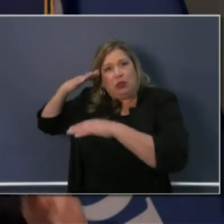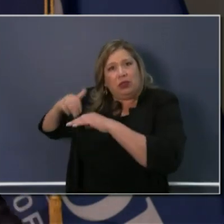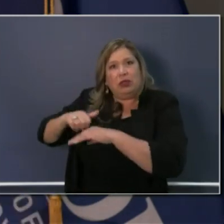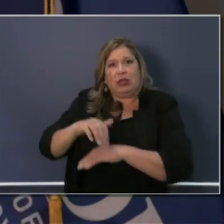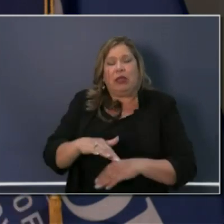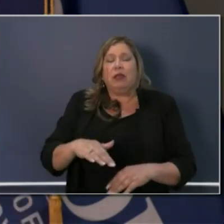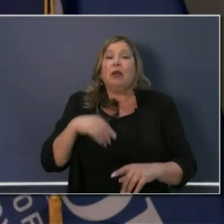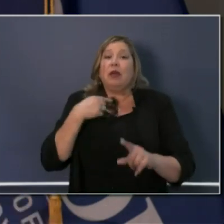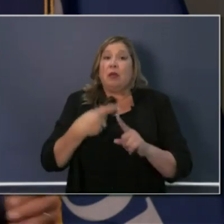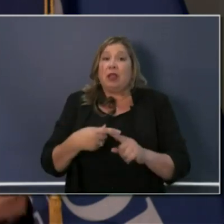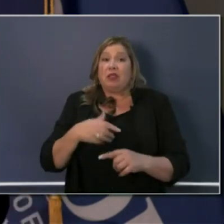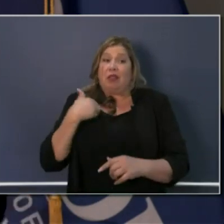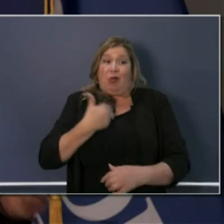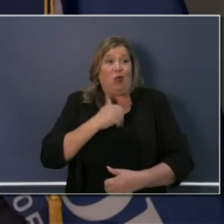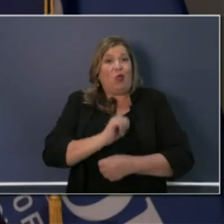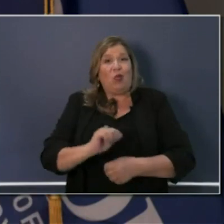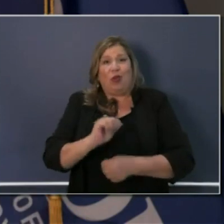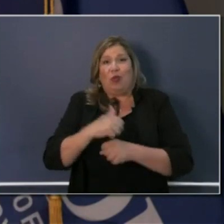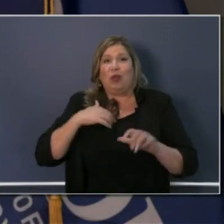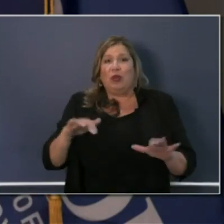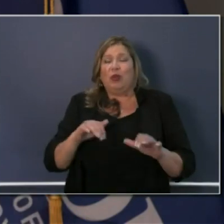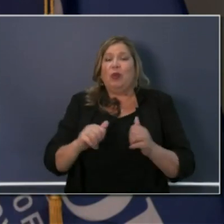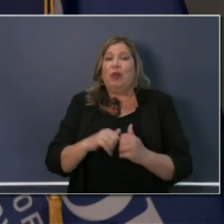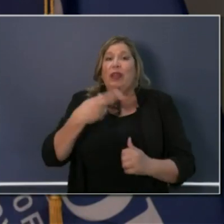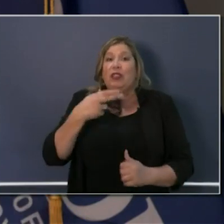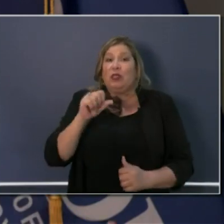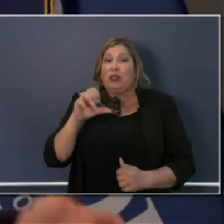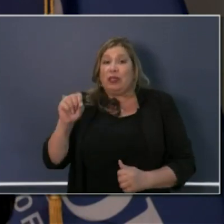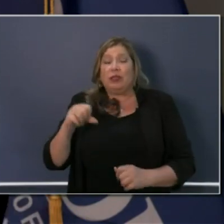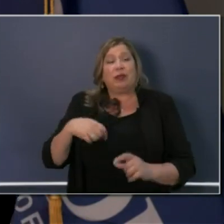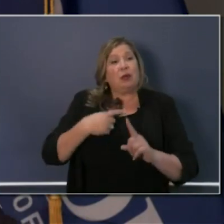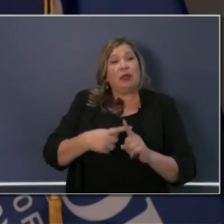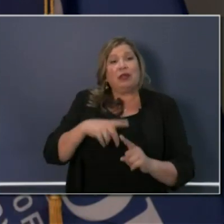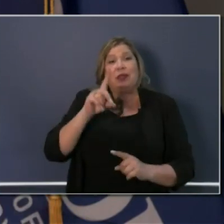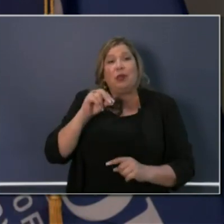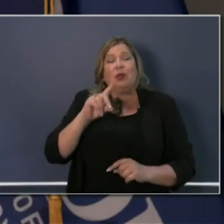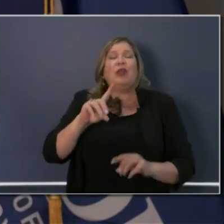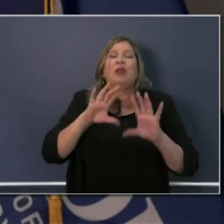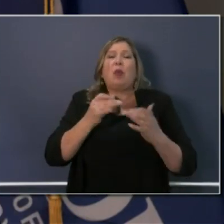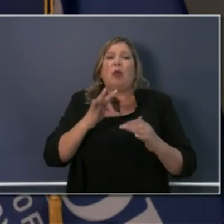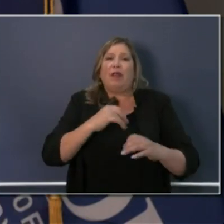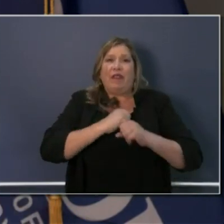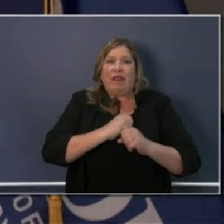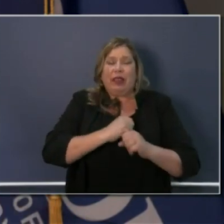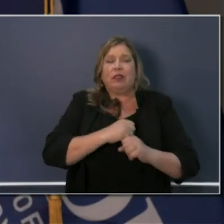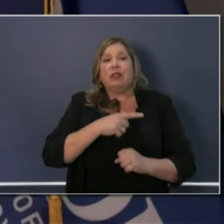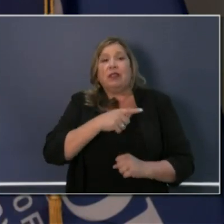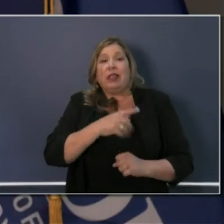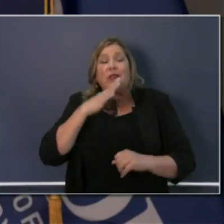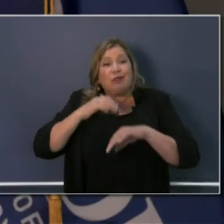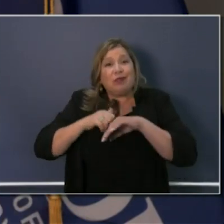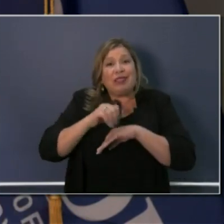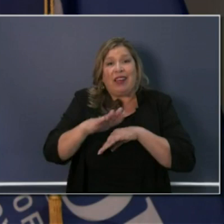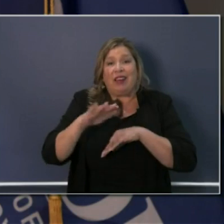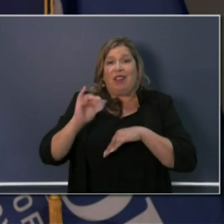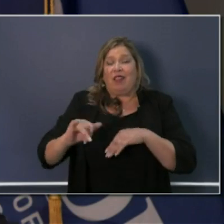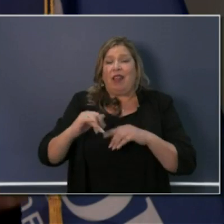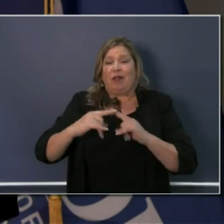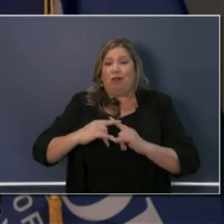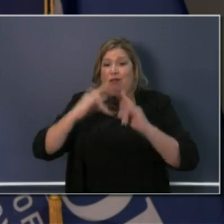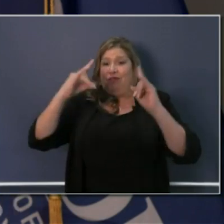work that we're doing not just with HSS but DOD on getting these mobile field hospitals out in the state of California as